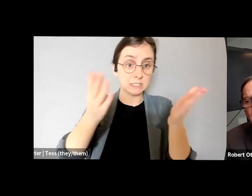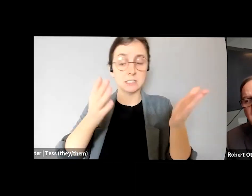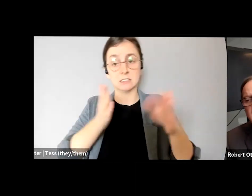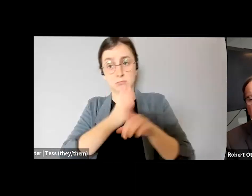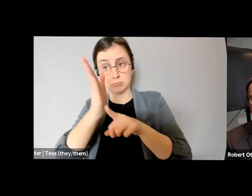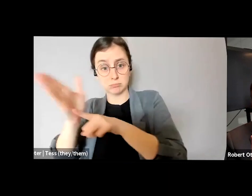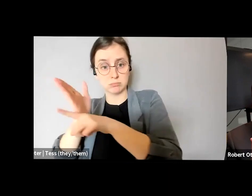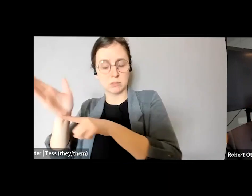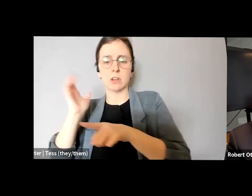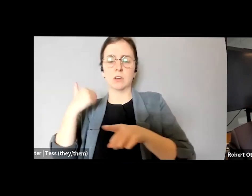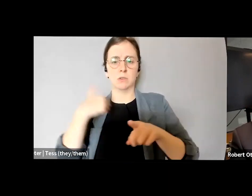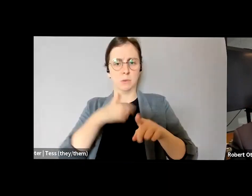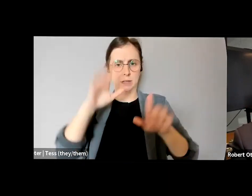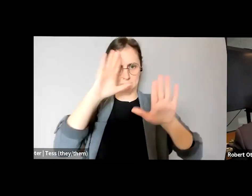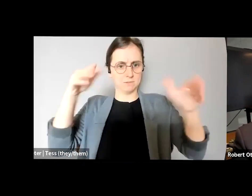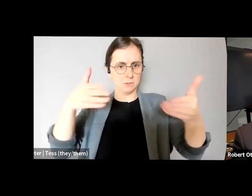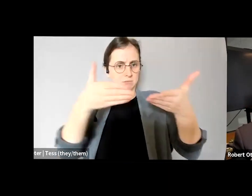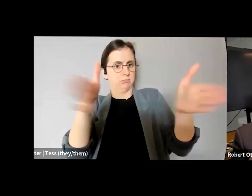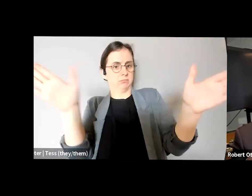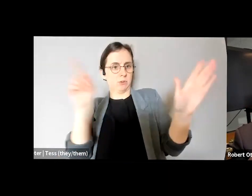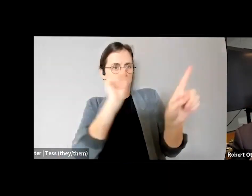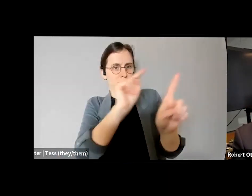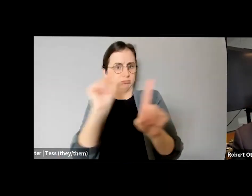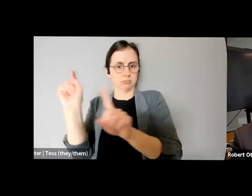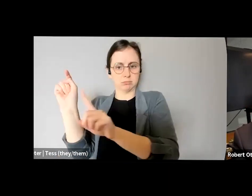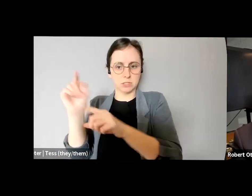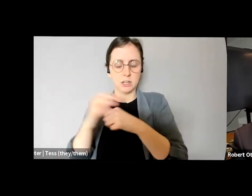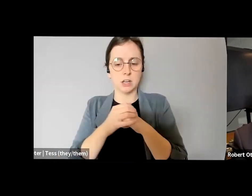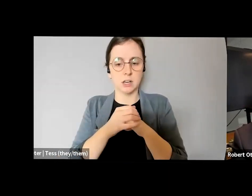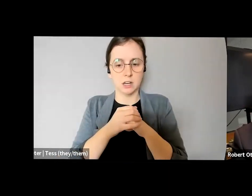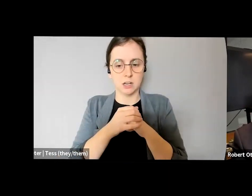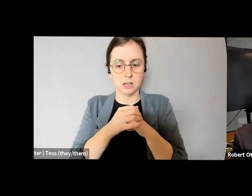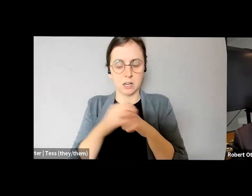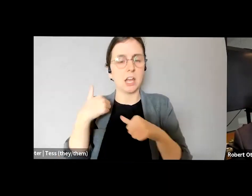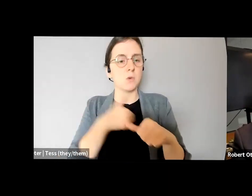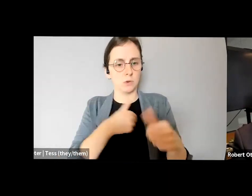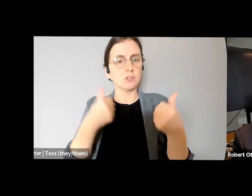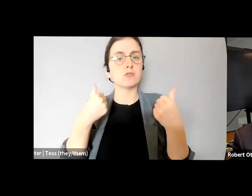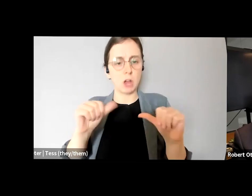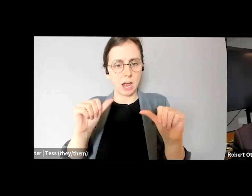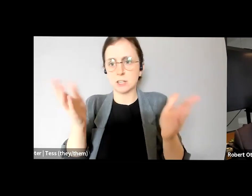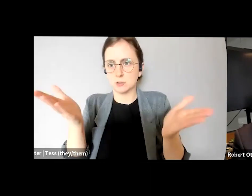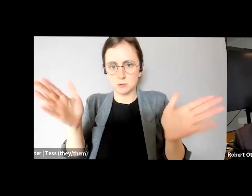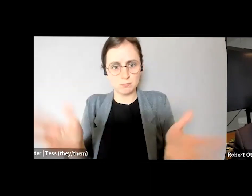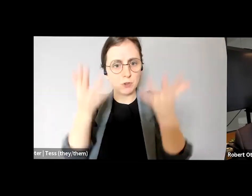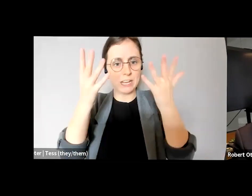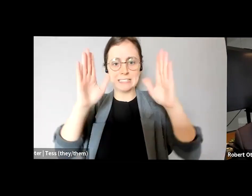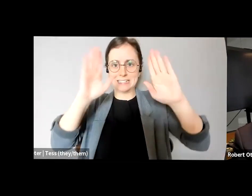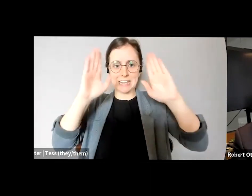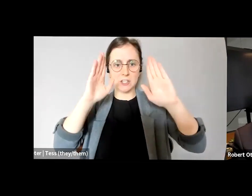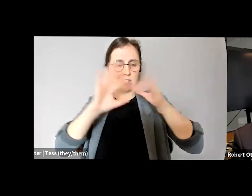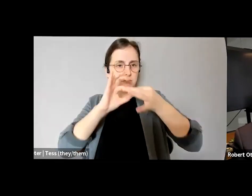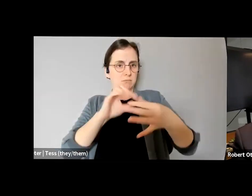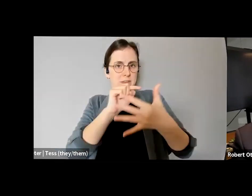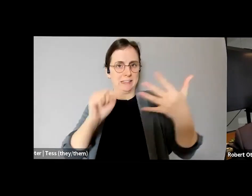as described in a series of ARC blogs that is trying to raise the attention of these concerns and these issues.